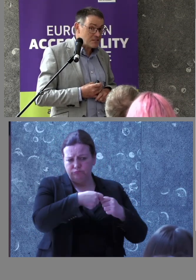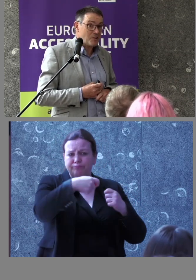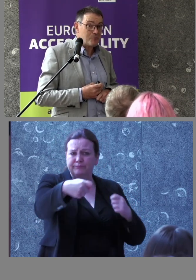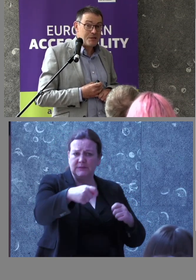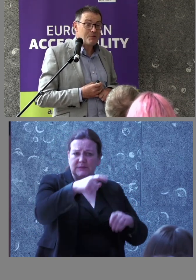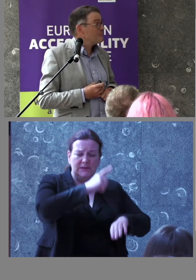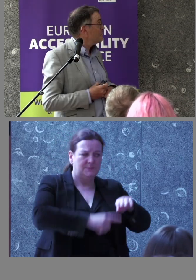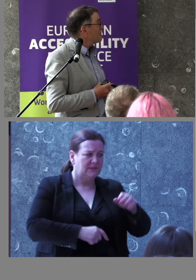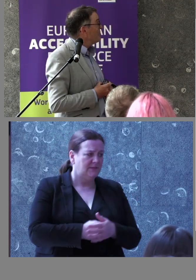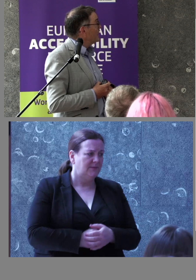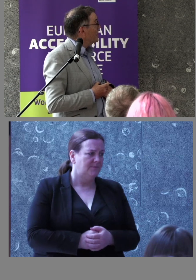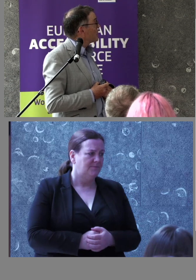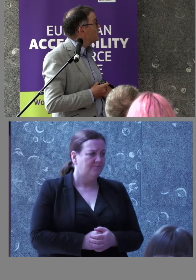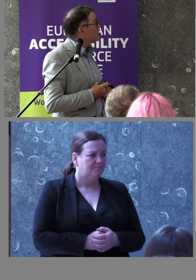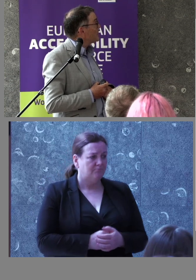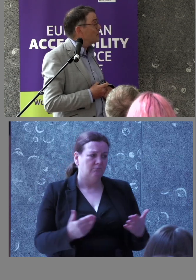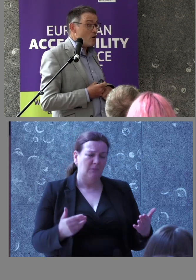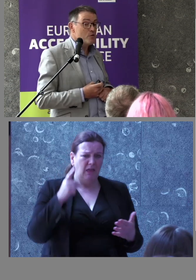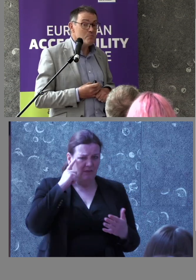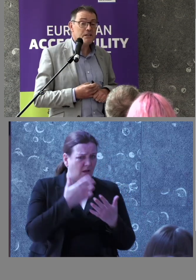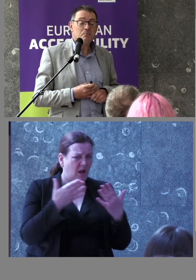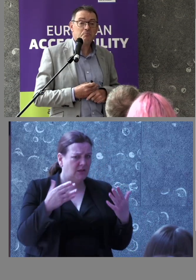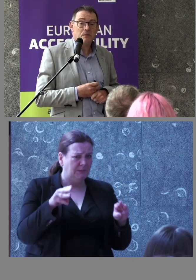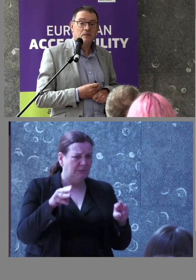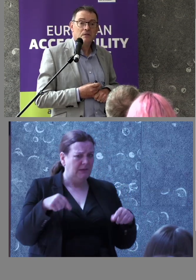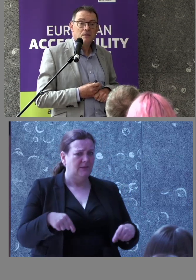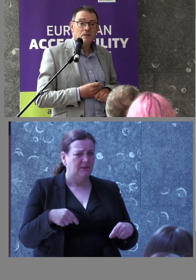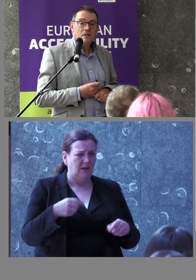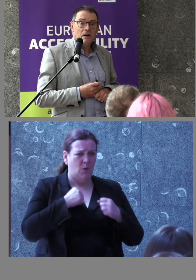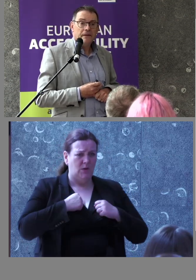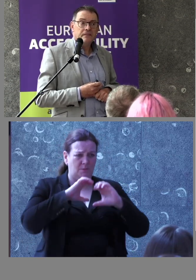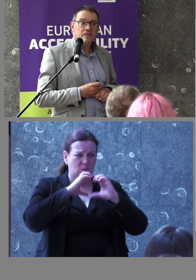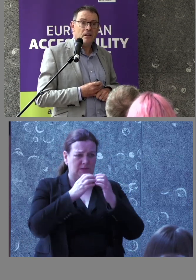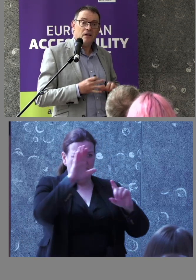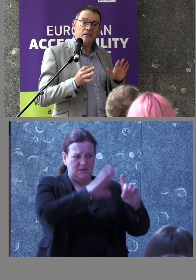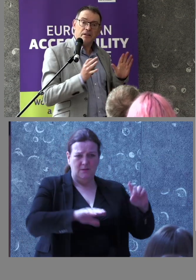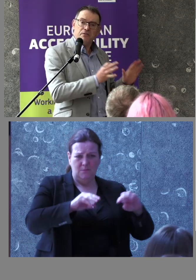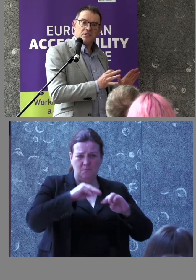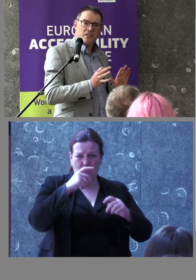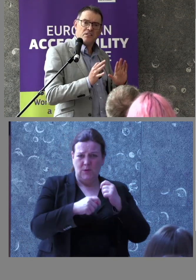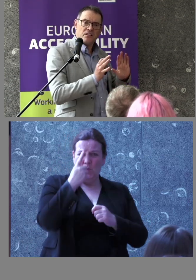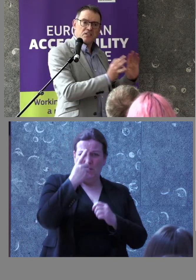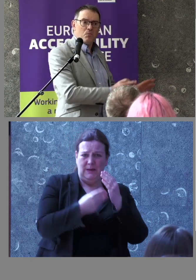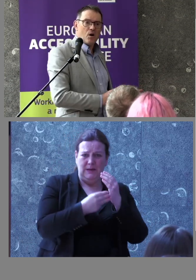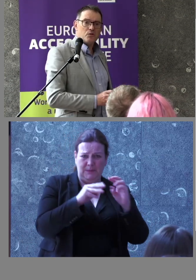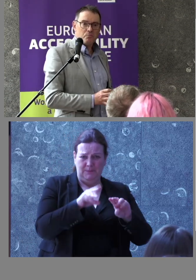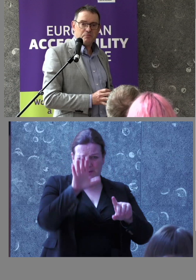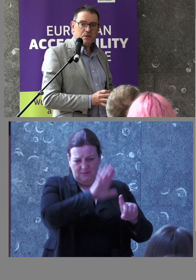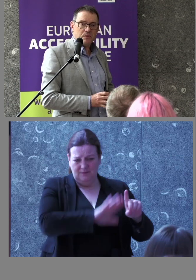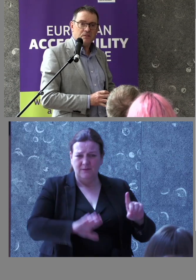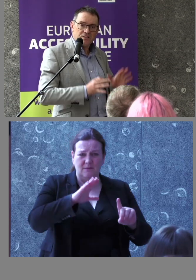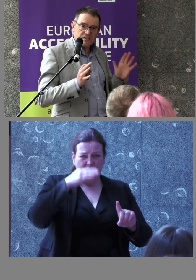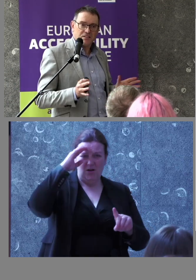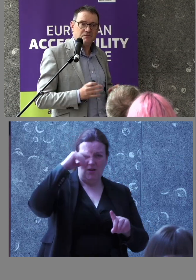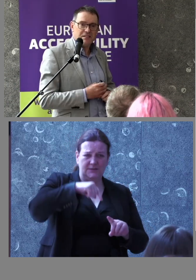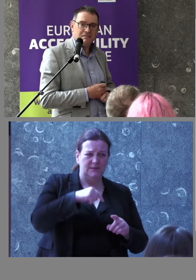have some form of long-lasting disability. And I think that's a lot of people in our community,